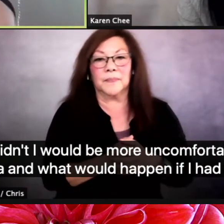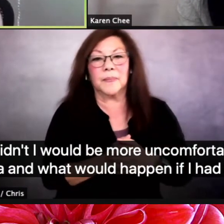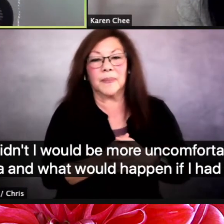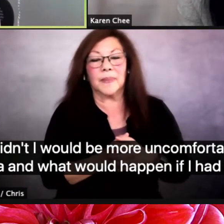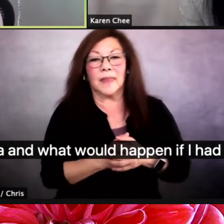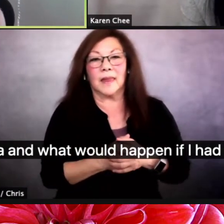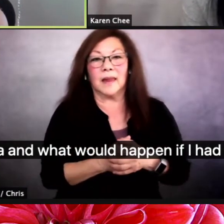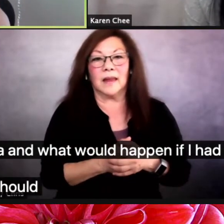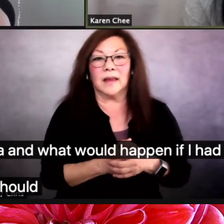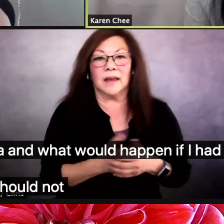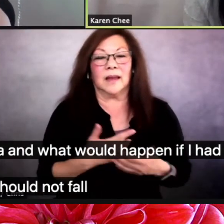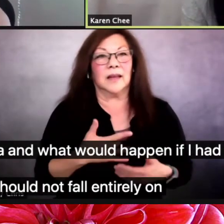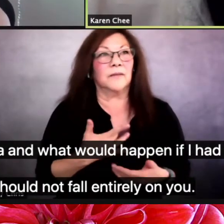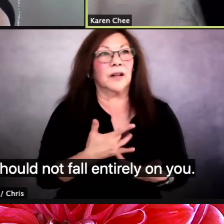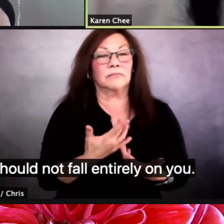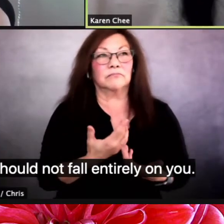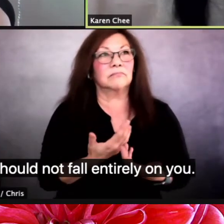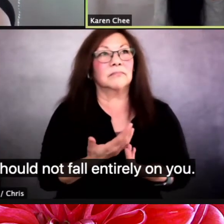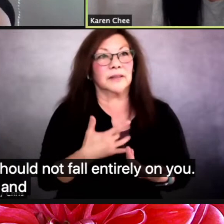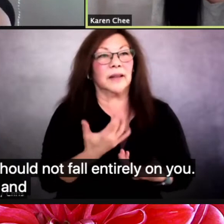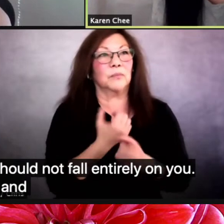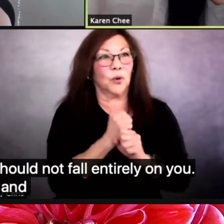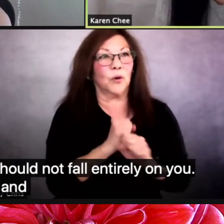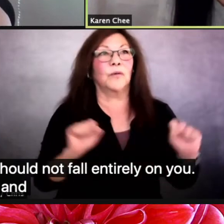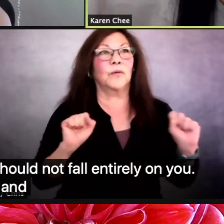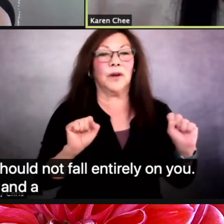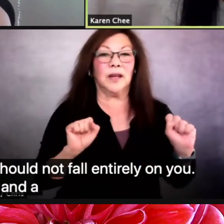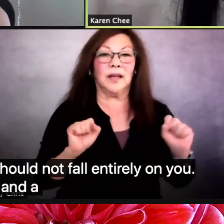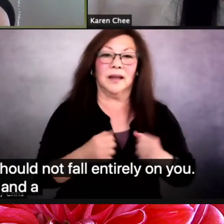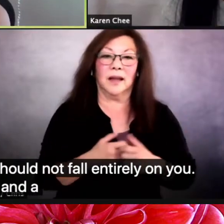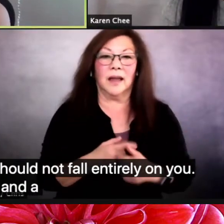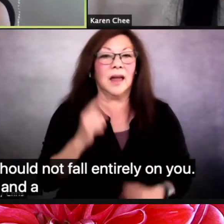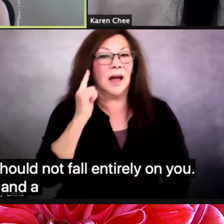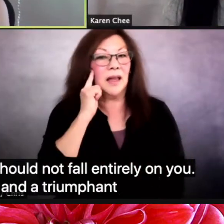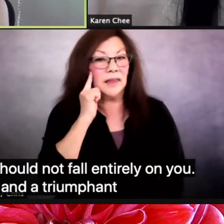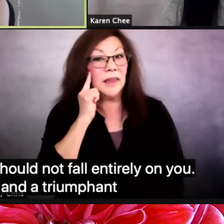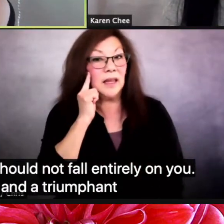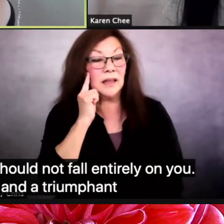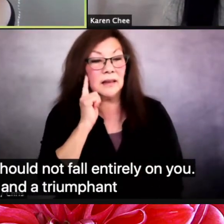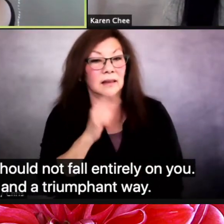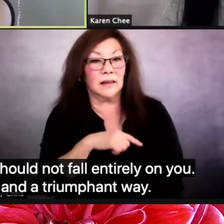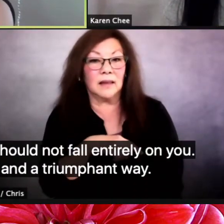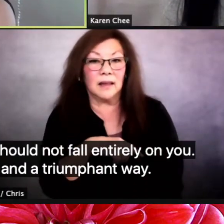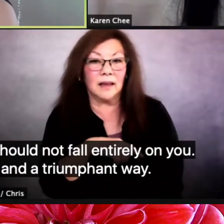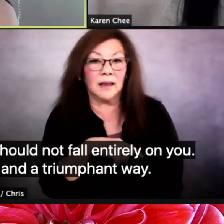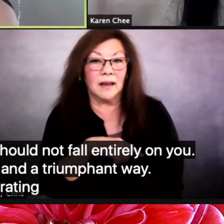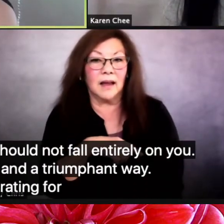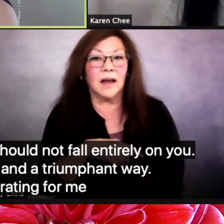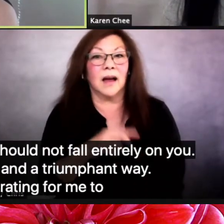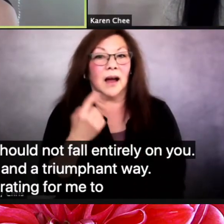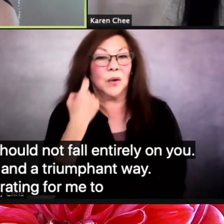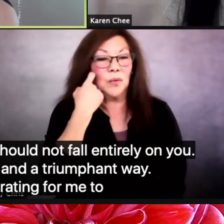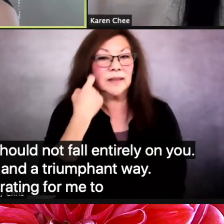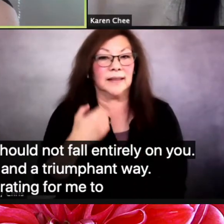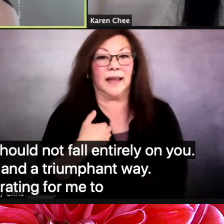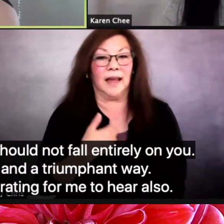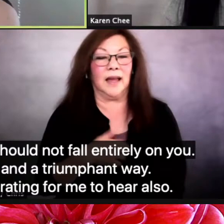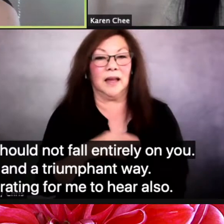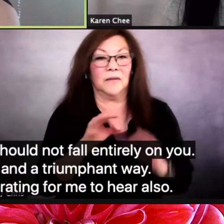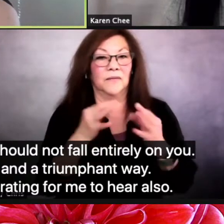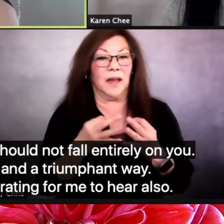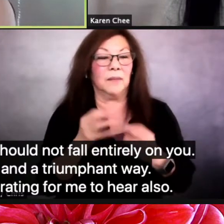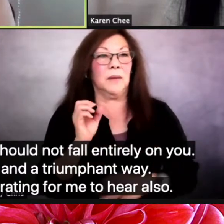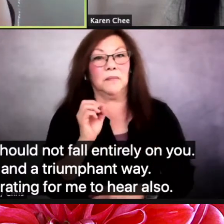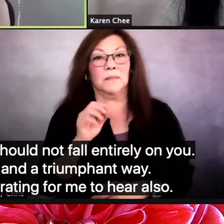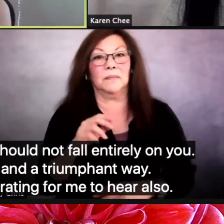very liberating for me to hear also. yeah, that I think that resonates me. The other thing is like I recently had a family trip back to China